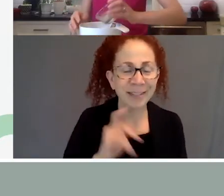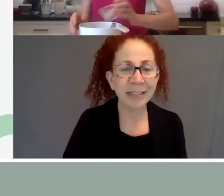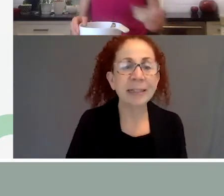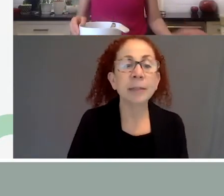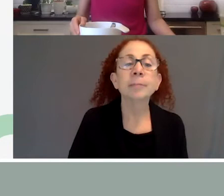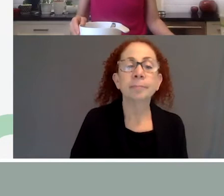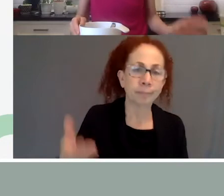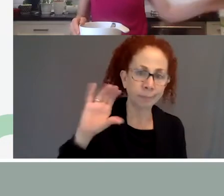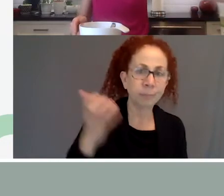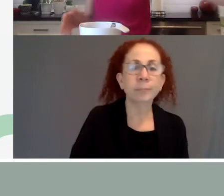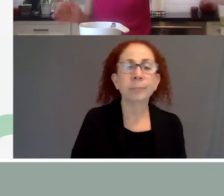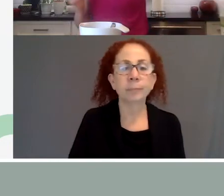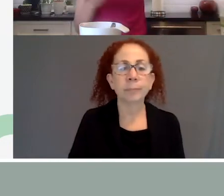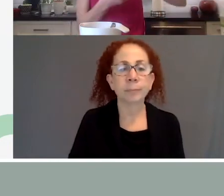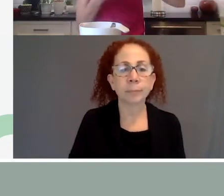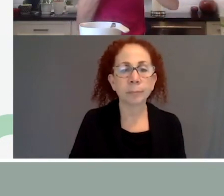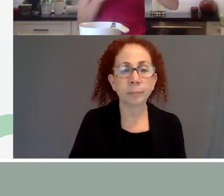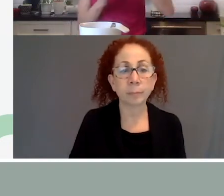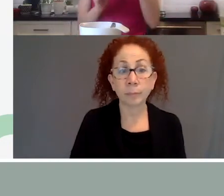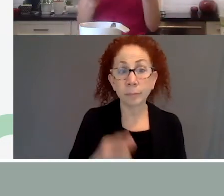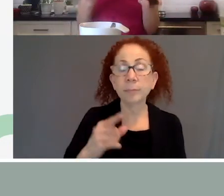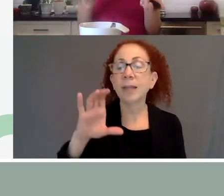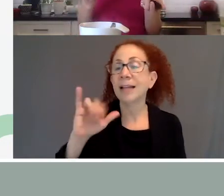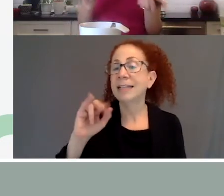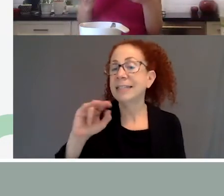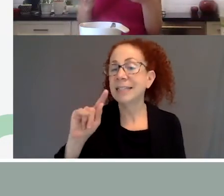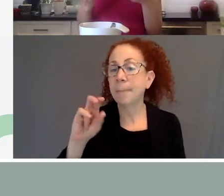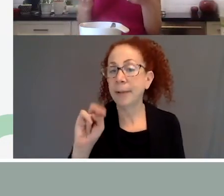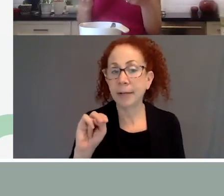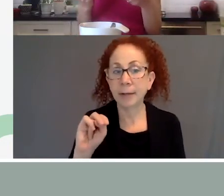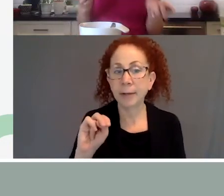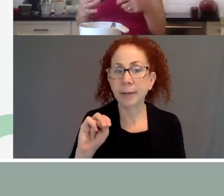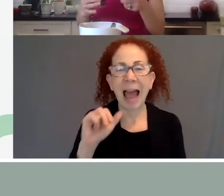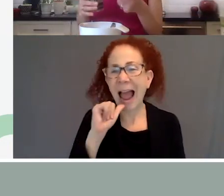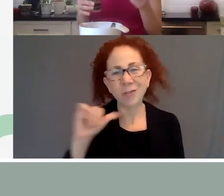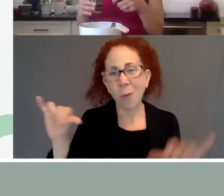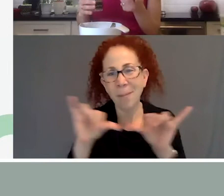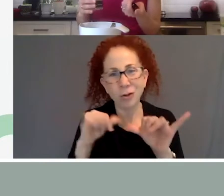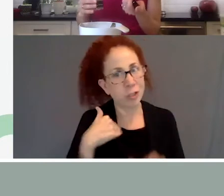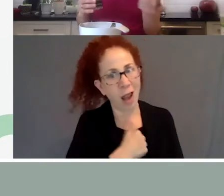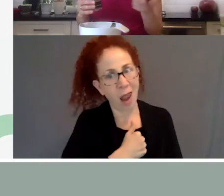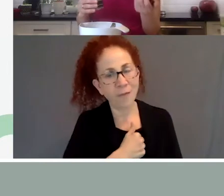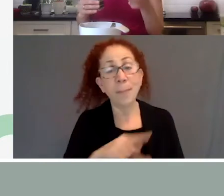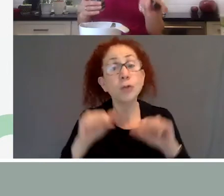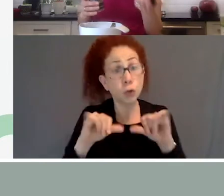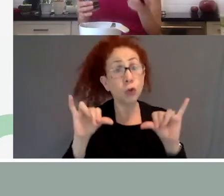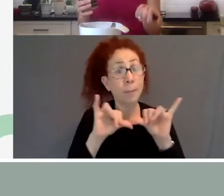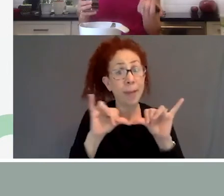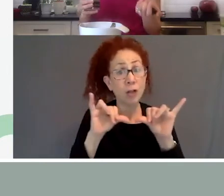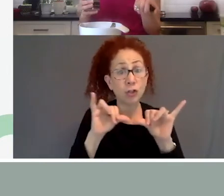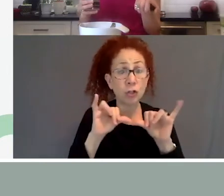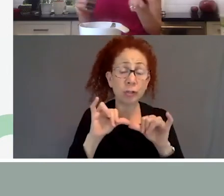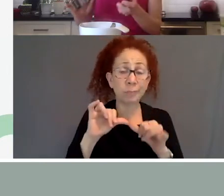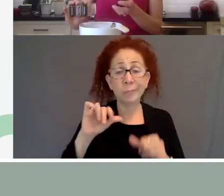So chocolate protein powder goes in. Cinnamon. This I don't measure because I love it, but you could like measure out like